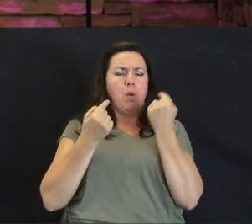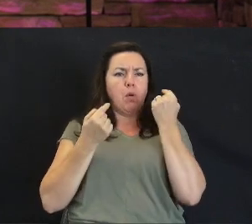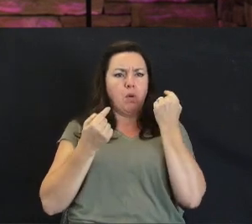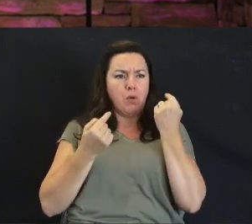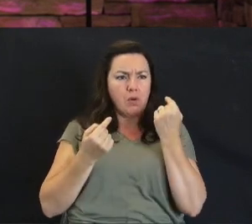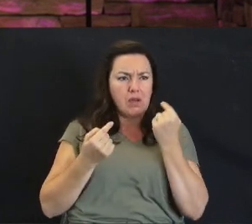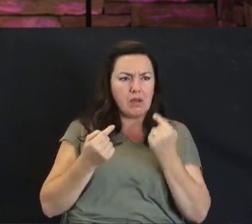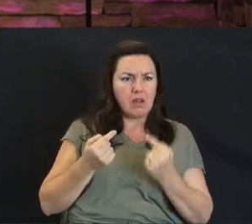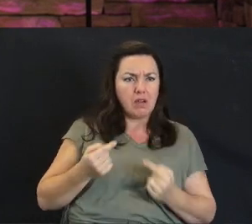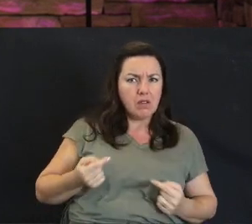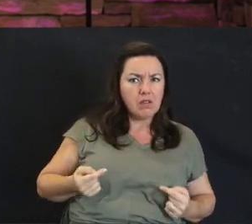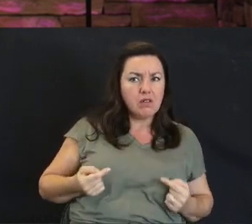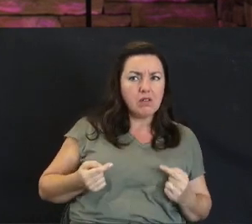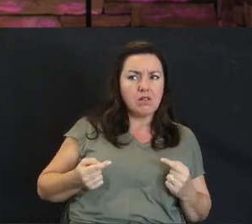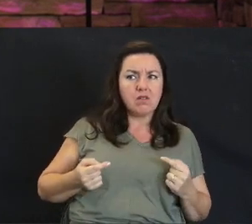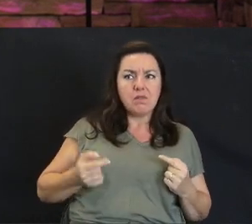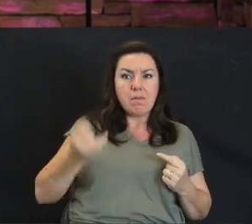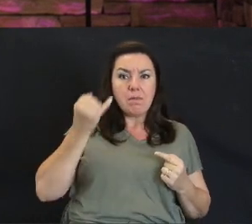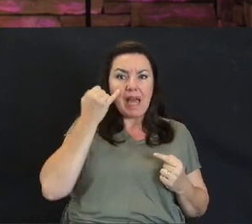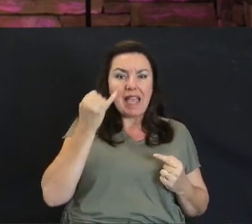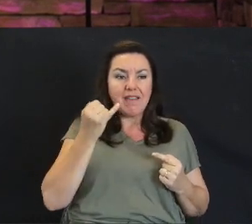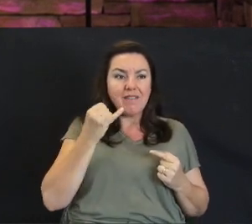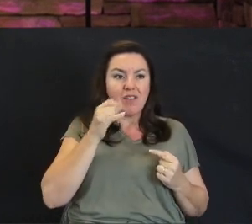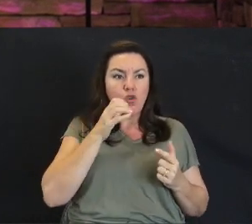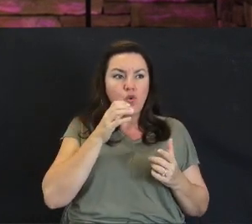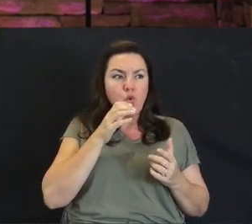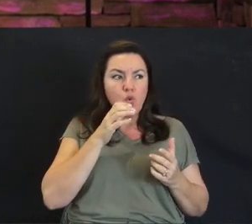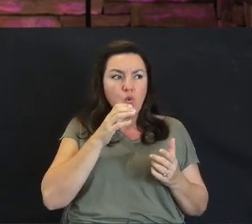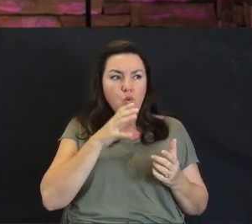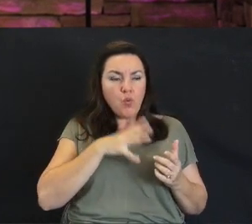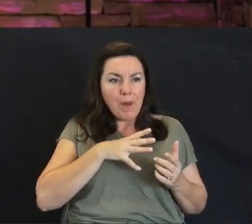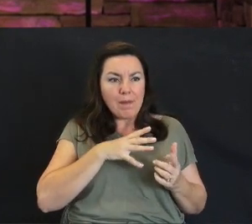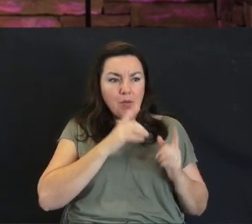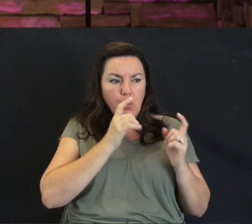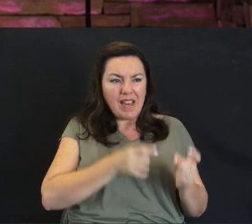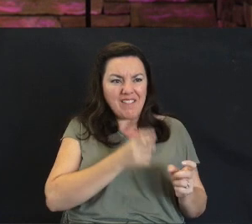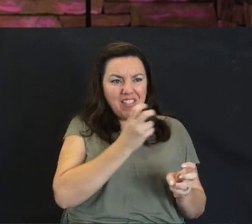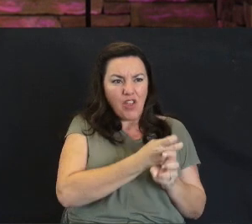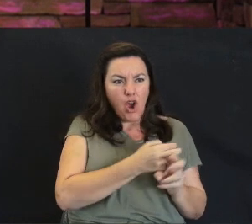As if Women were given The harder of the two roles In marriage